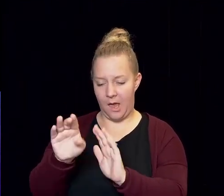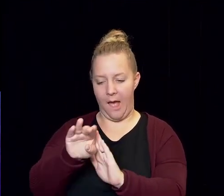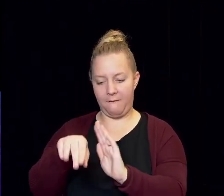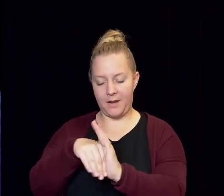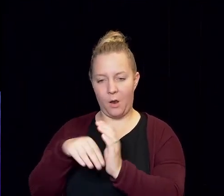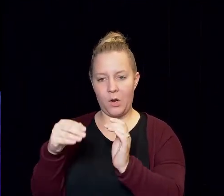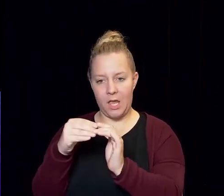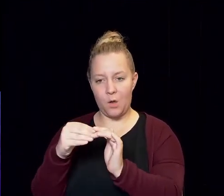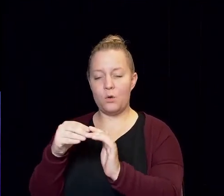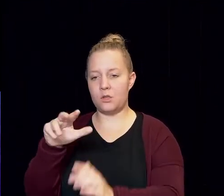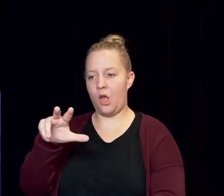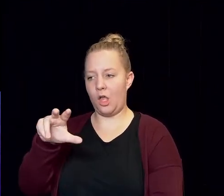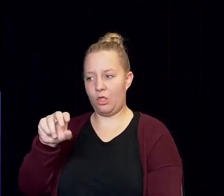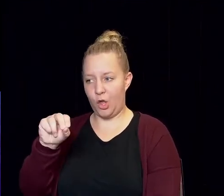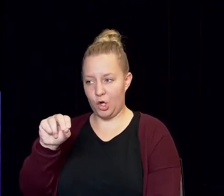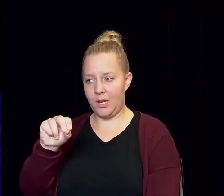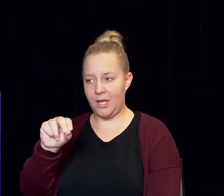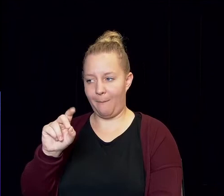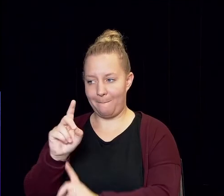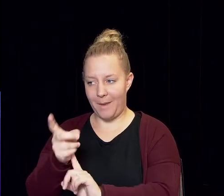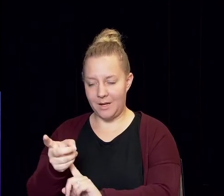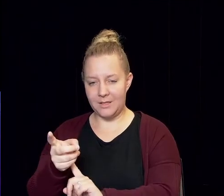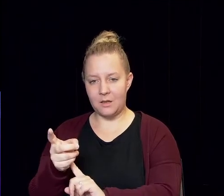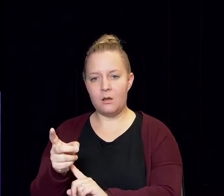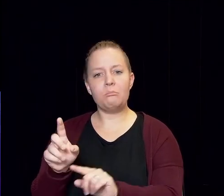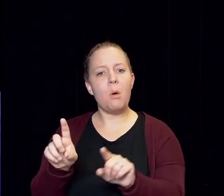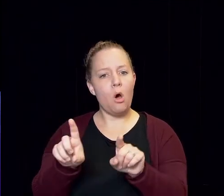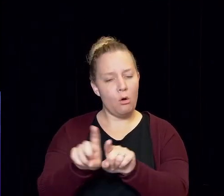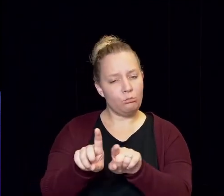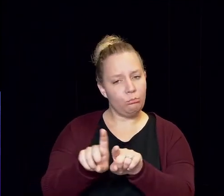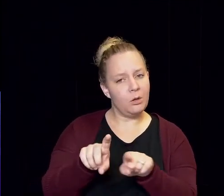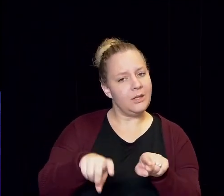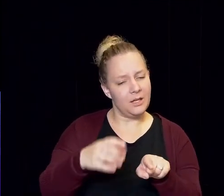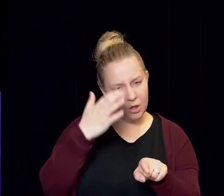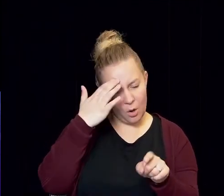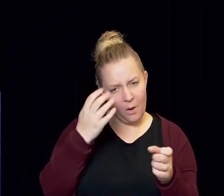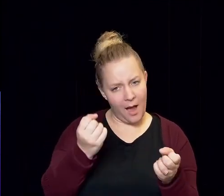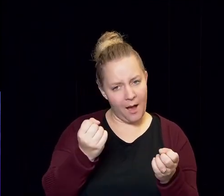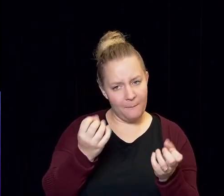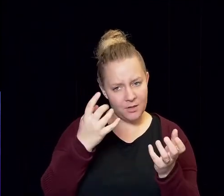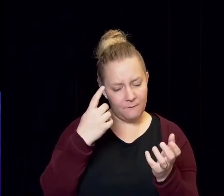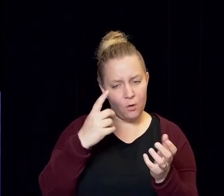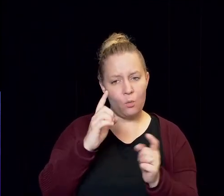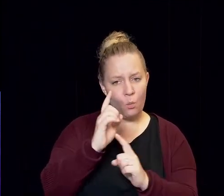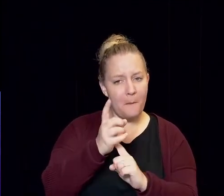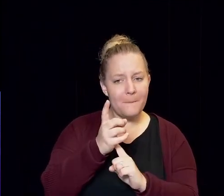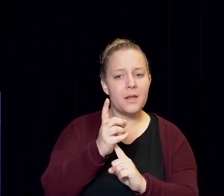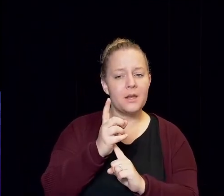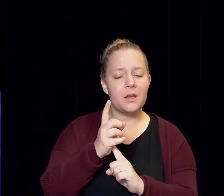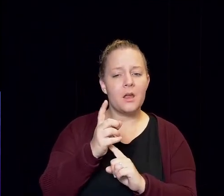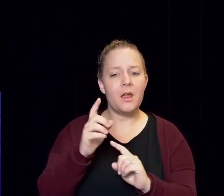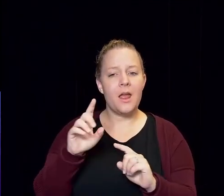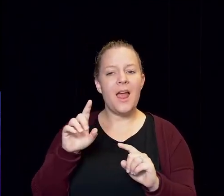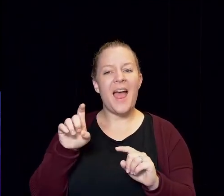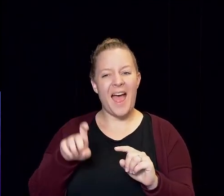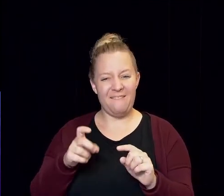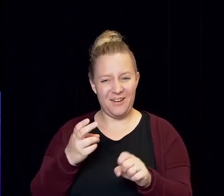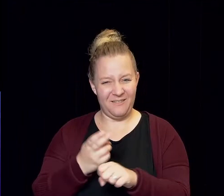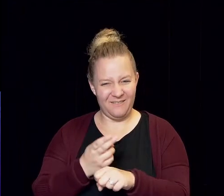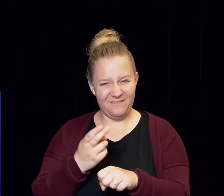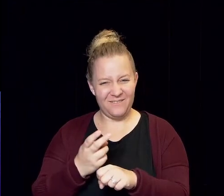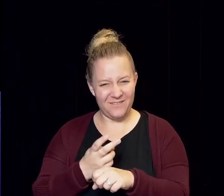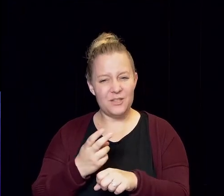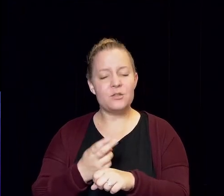minutes, I first need to know for 1 minute. So therefore I need to find the unit rate where minutes is down in the denominator because I have to find for just 1